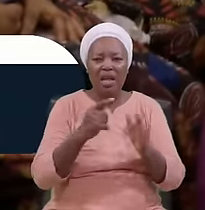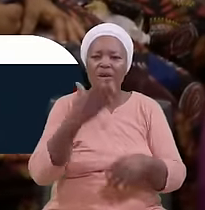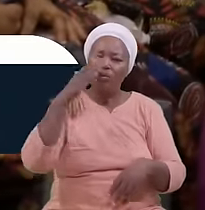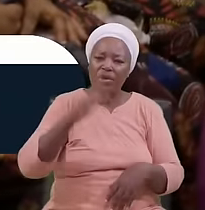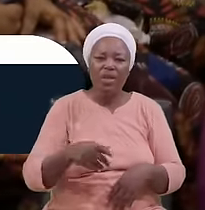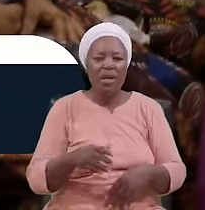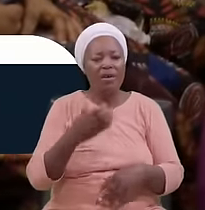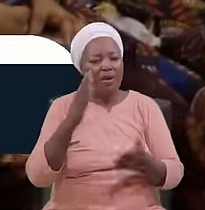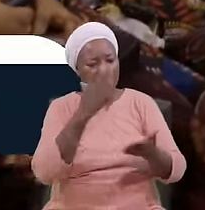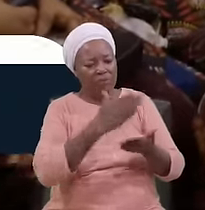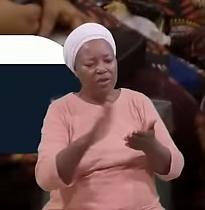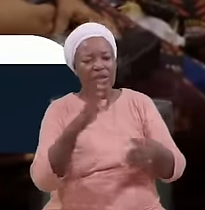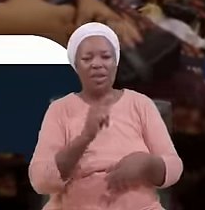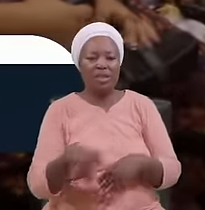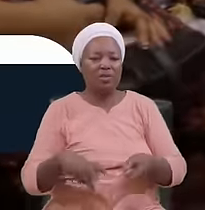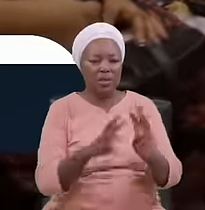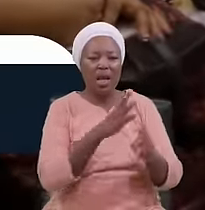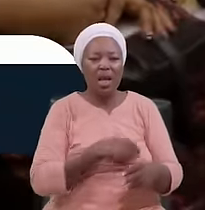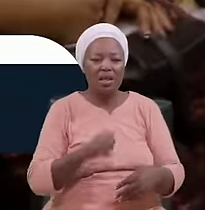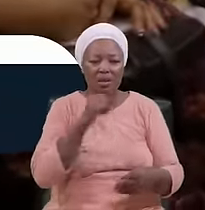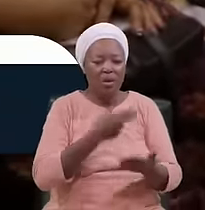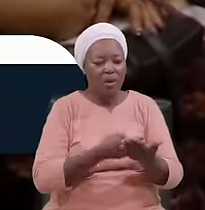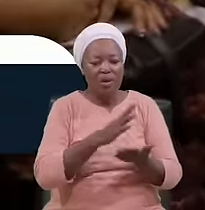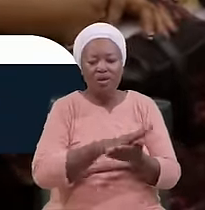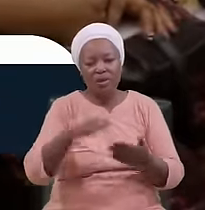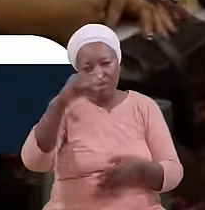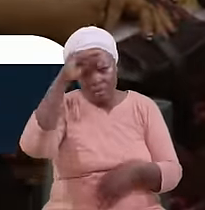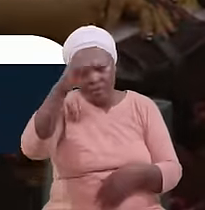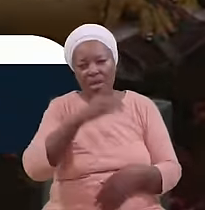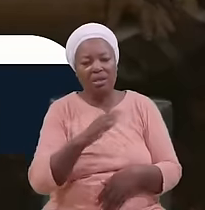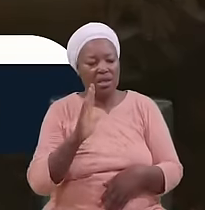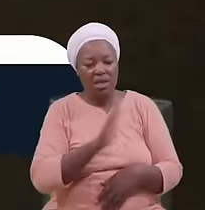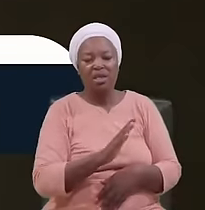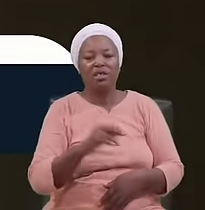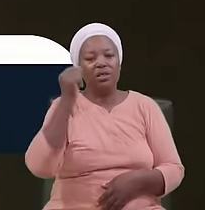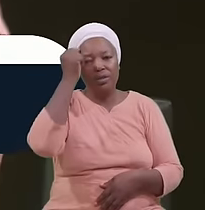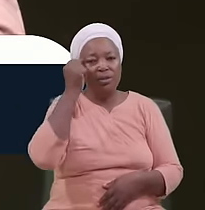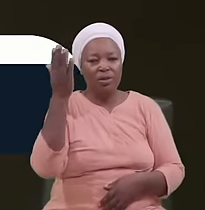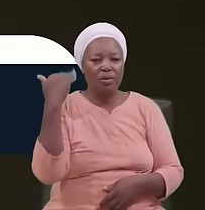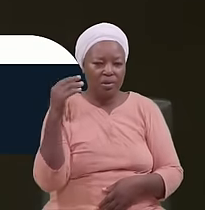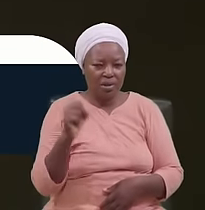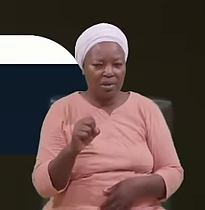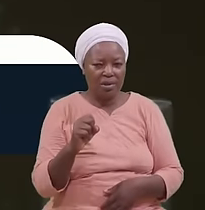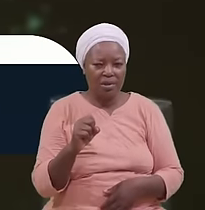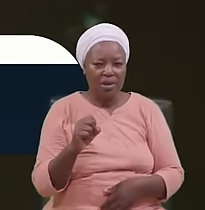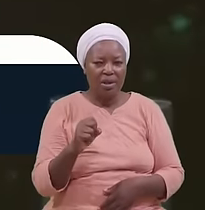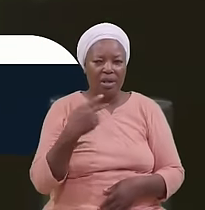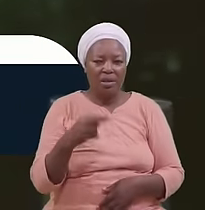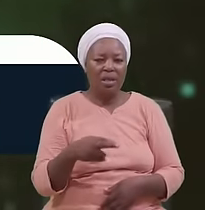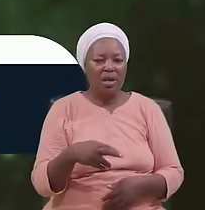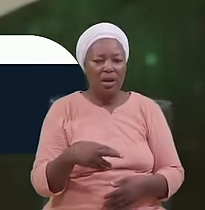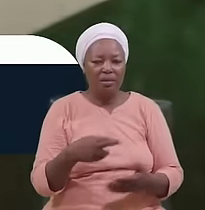way, and the righteous man his thoughts. The righteous